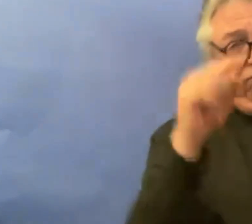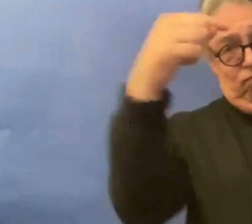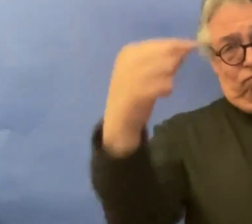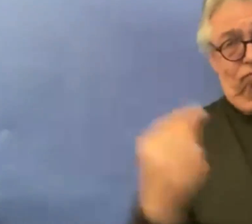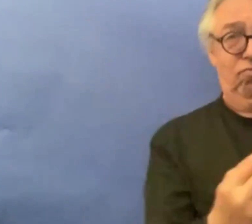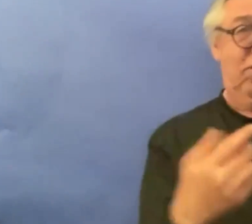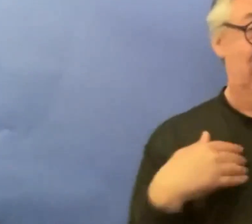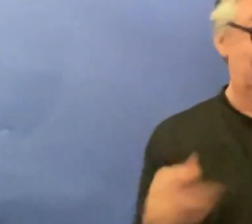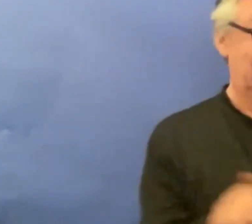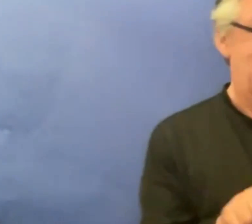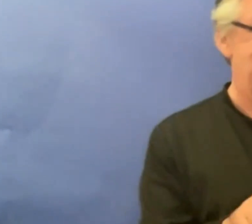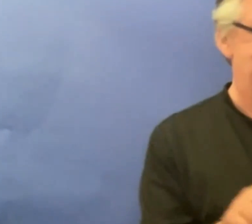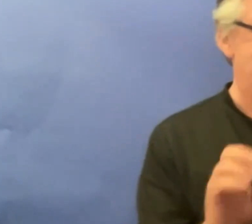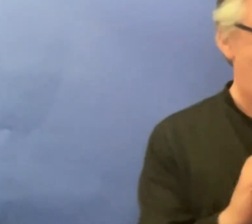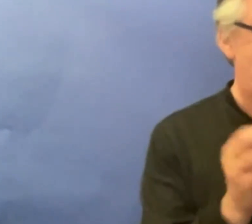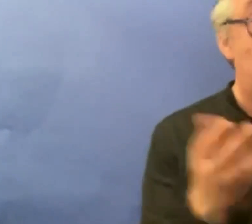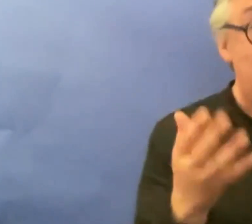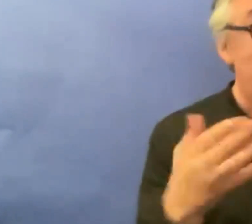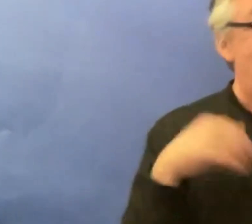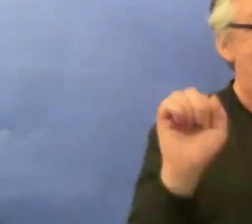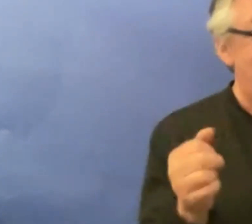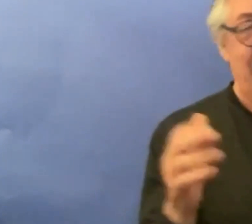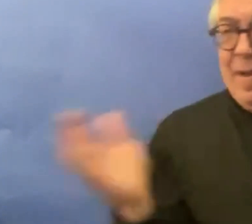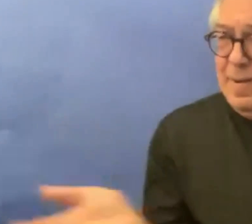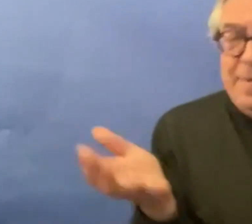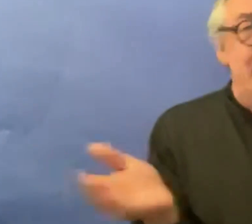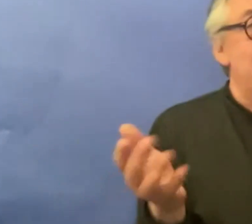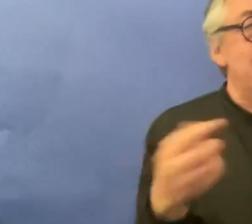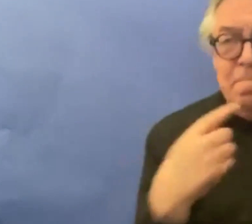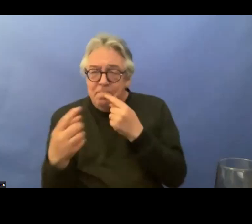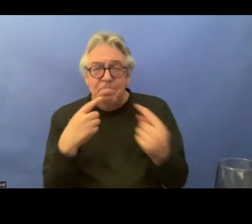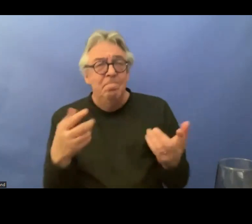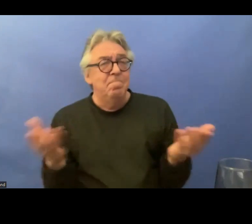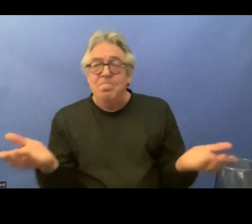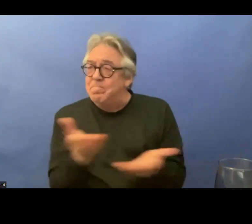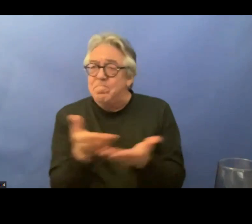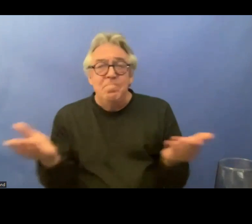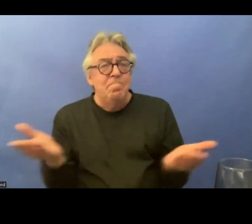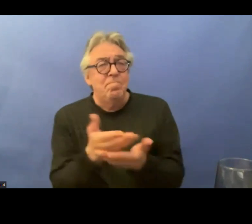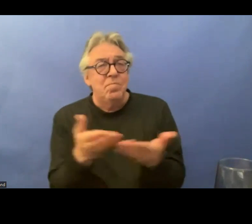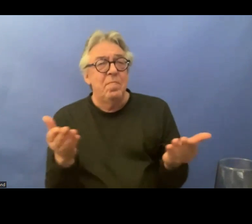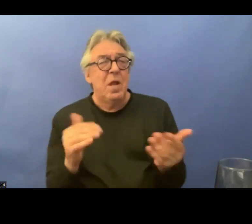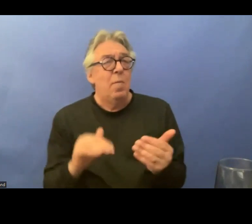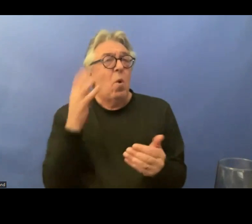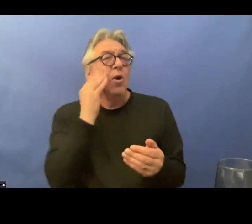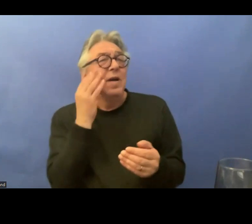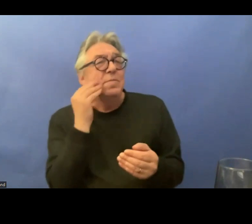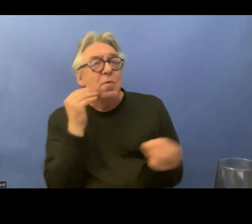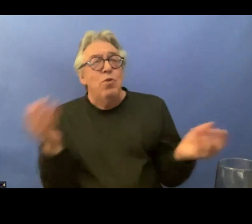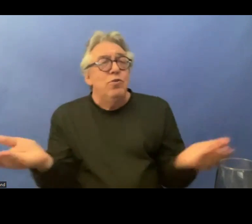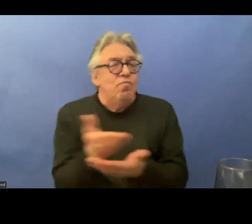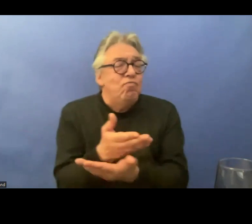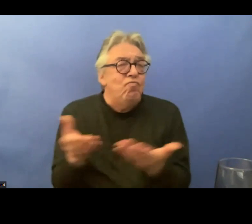can foster cross-country communication to see how the different countries are challenging those